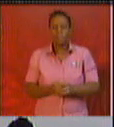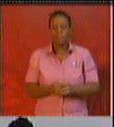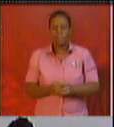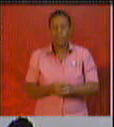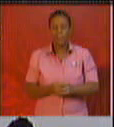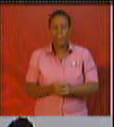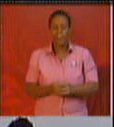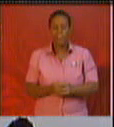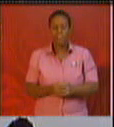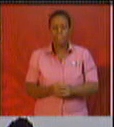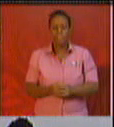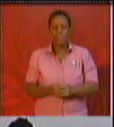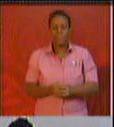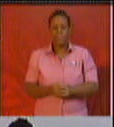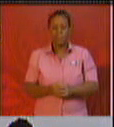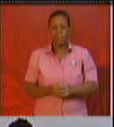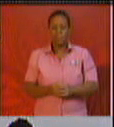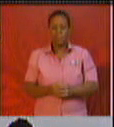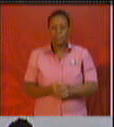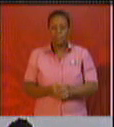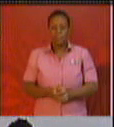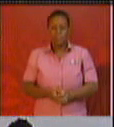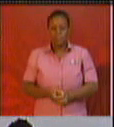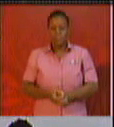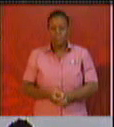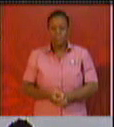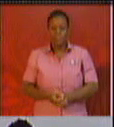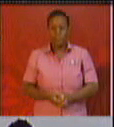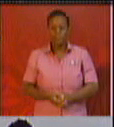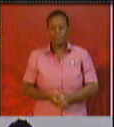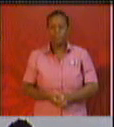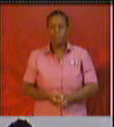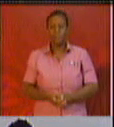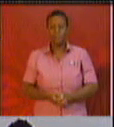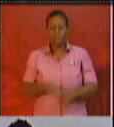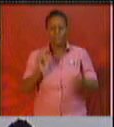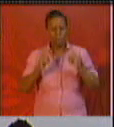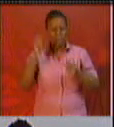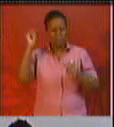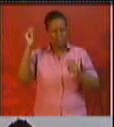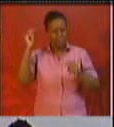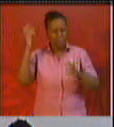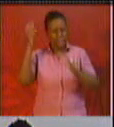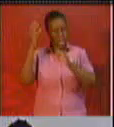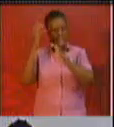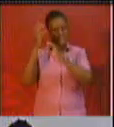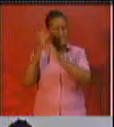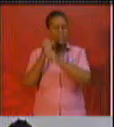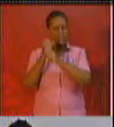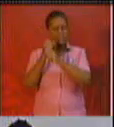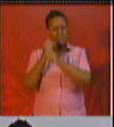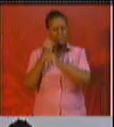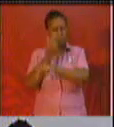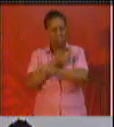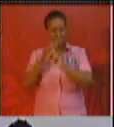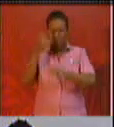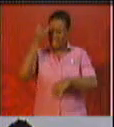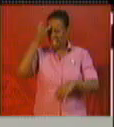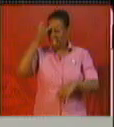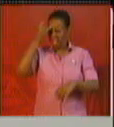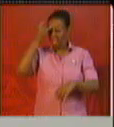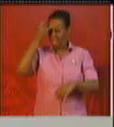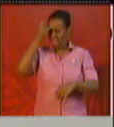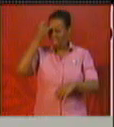Hinds, has TNT requested any vaccines from India? Okay, so requested,